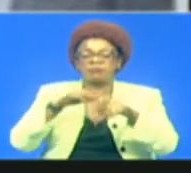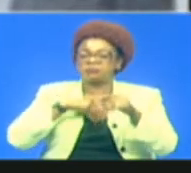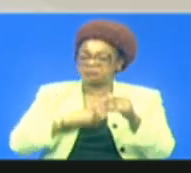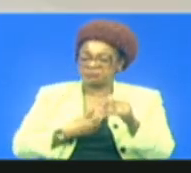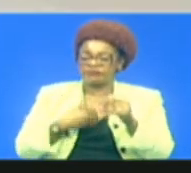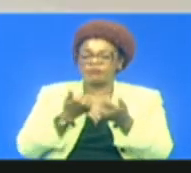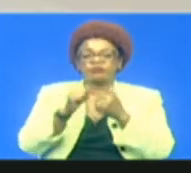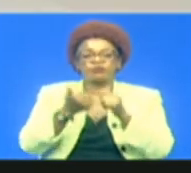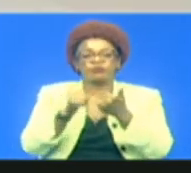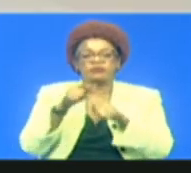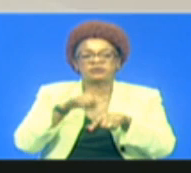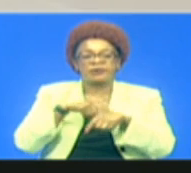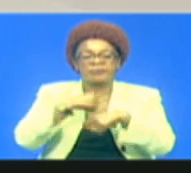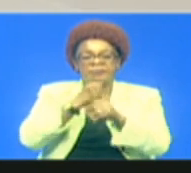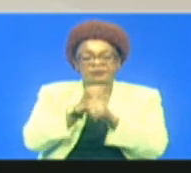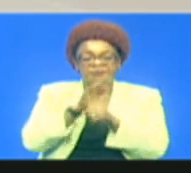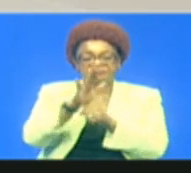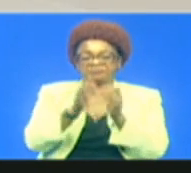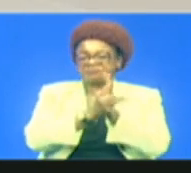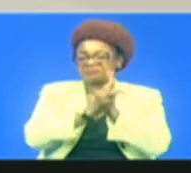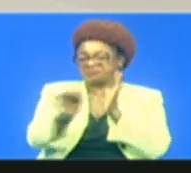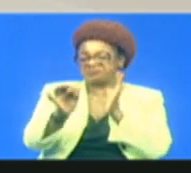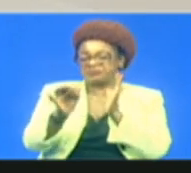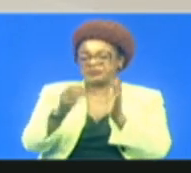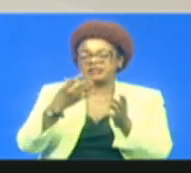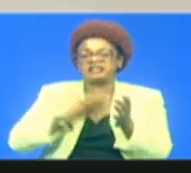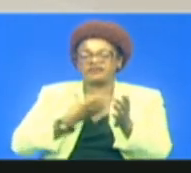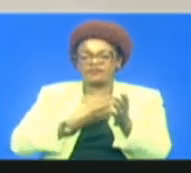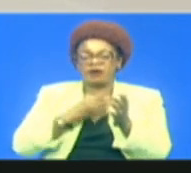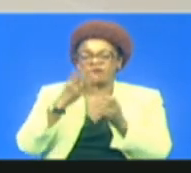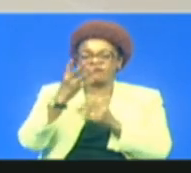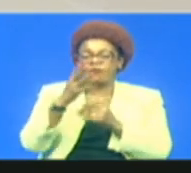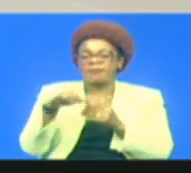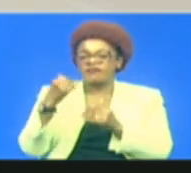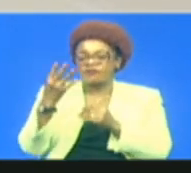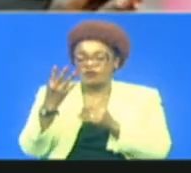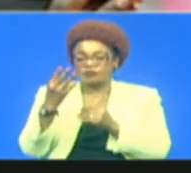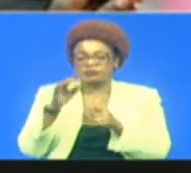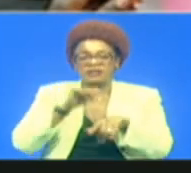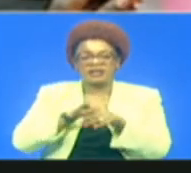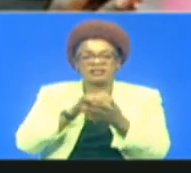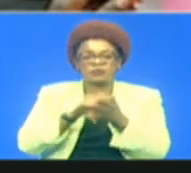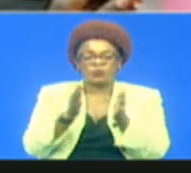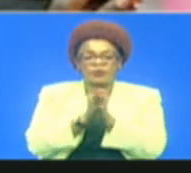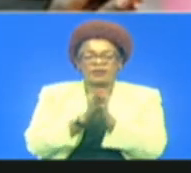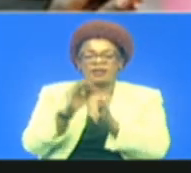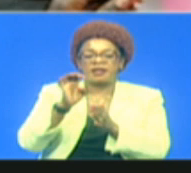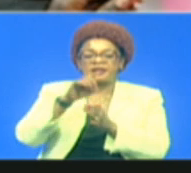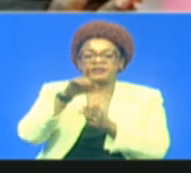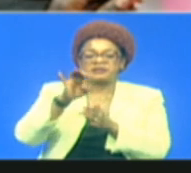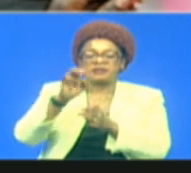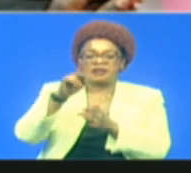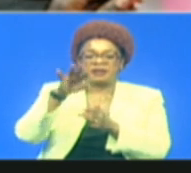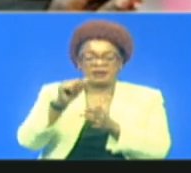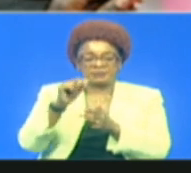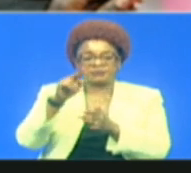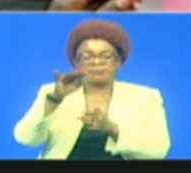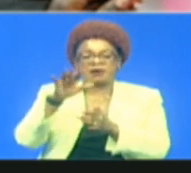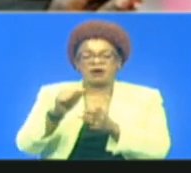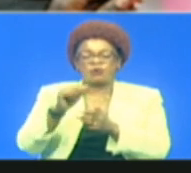sport, where he made his name when he won silver in the 4x400 meter relay, and that was alongside Hezekiah Nyamao,